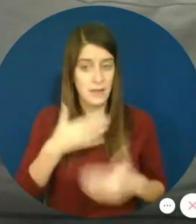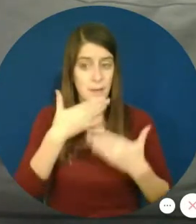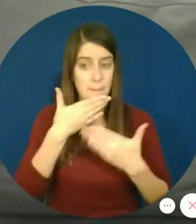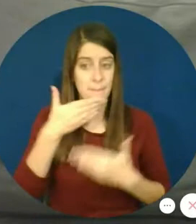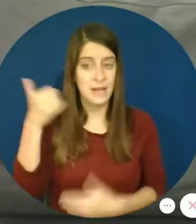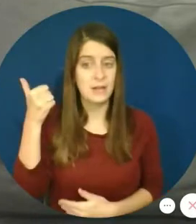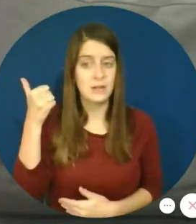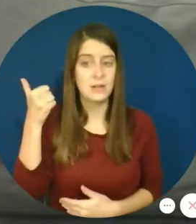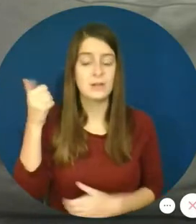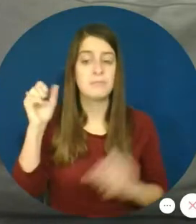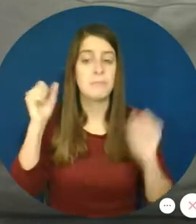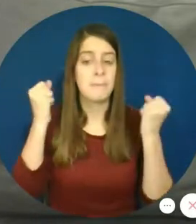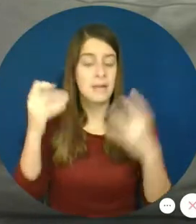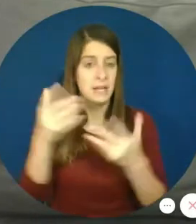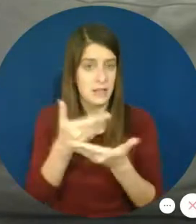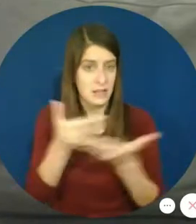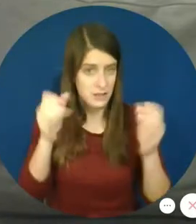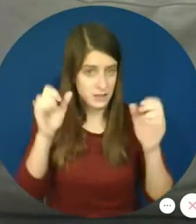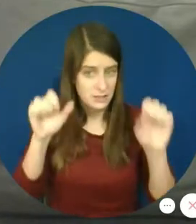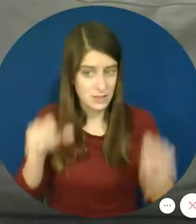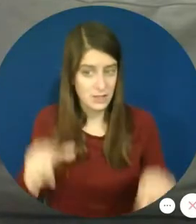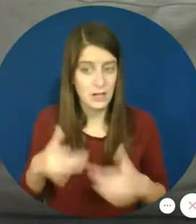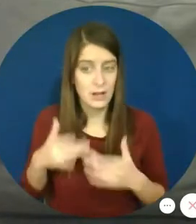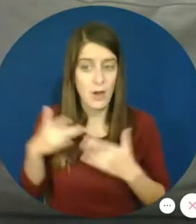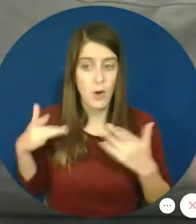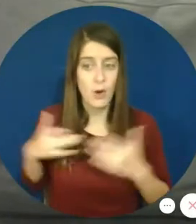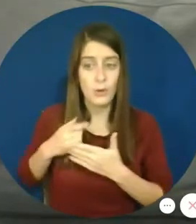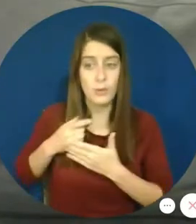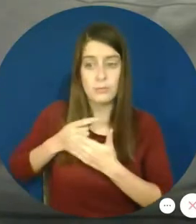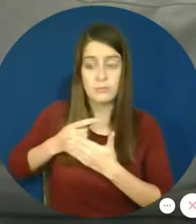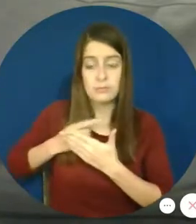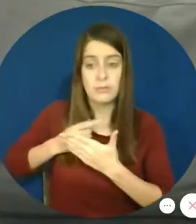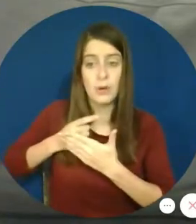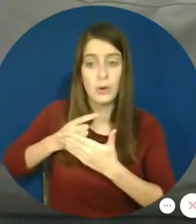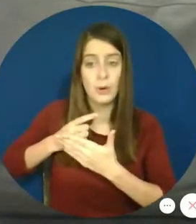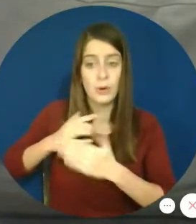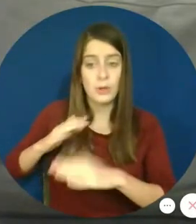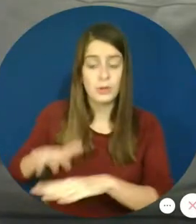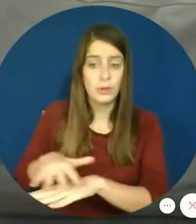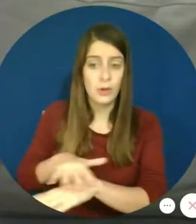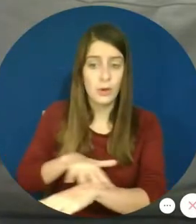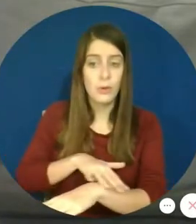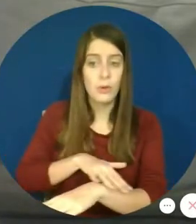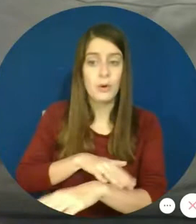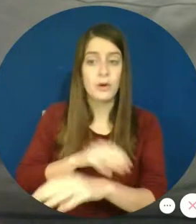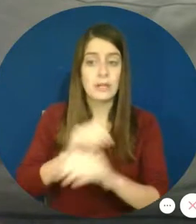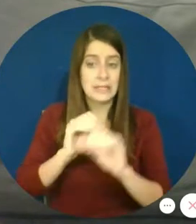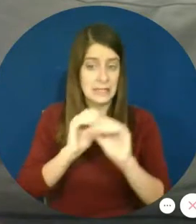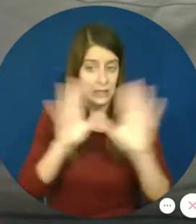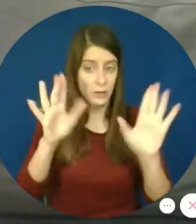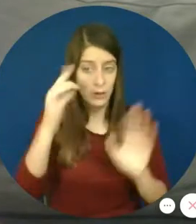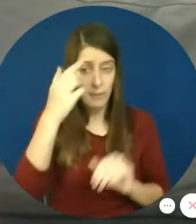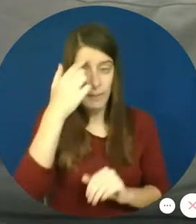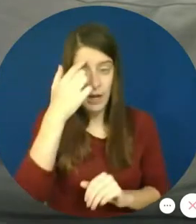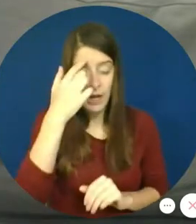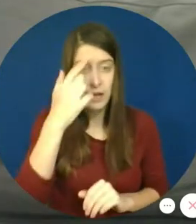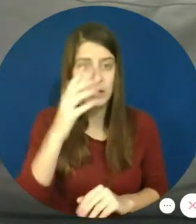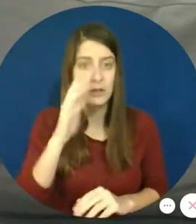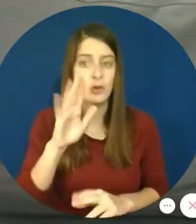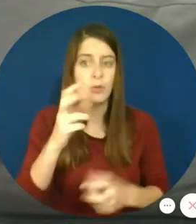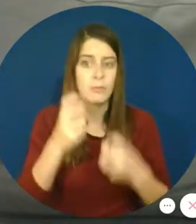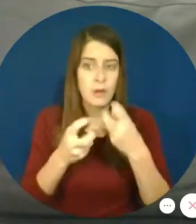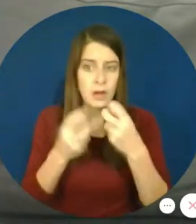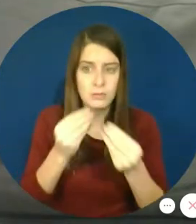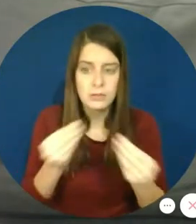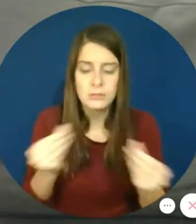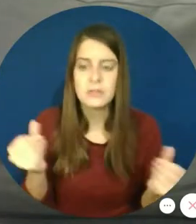our heart rate, help relax our muscles, help clear our minds a little bit, and help us problem solve and think